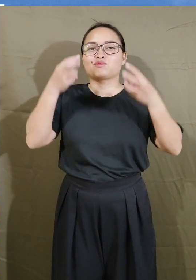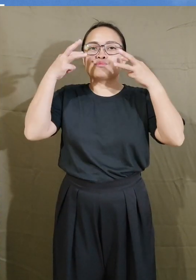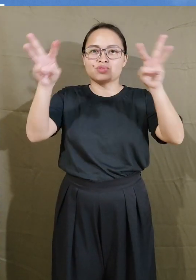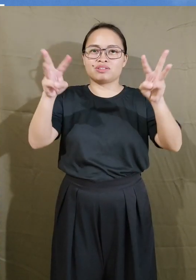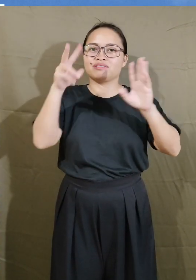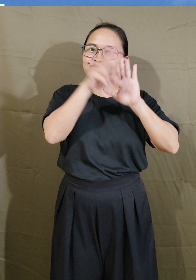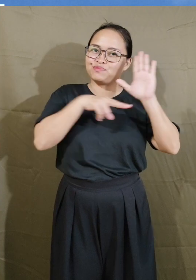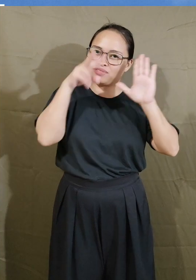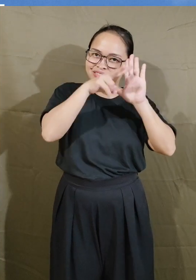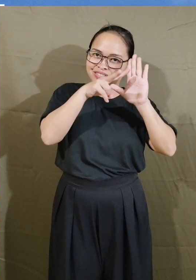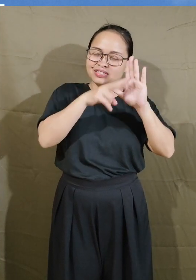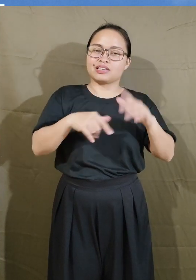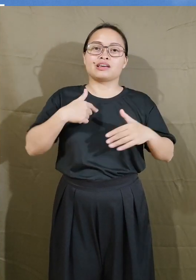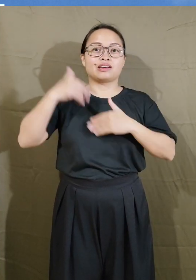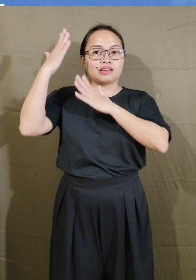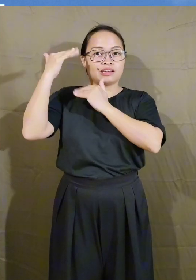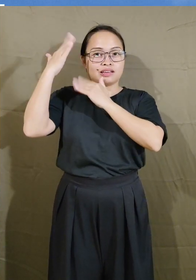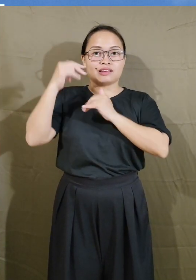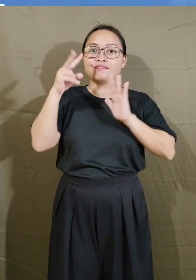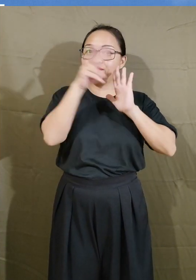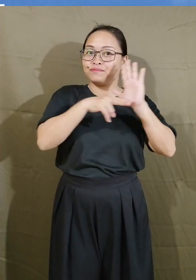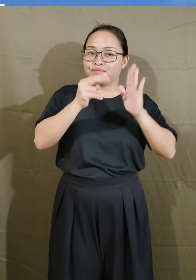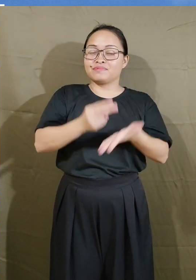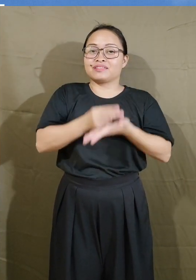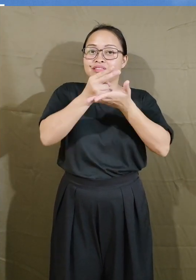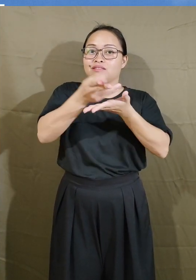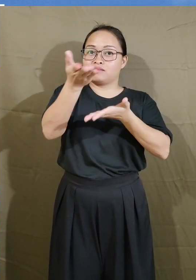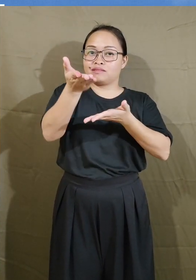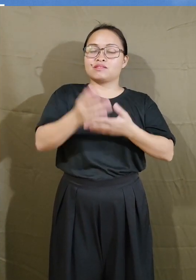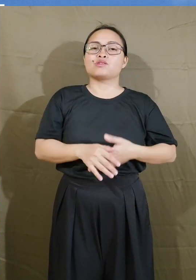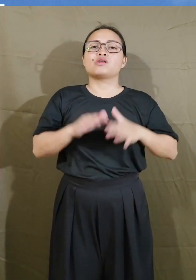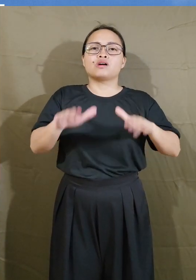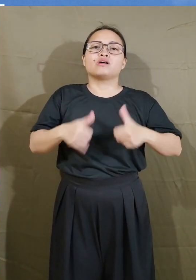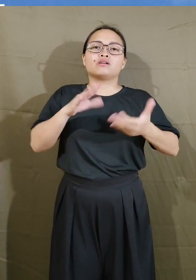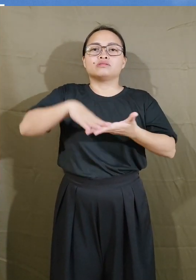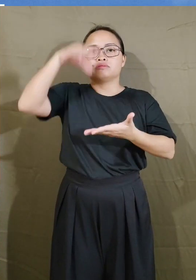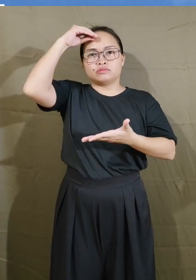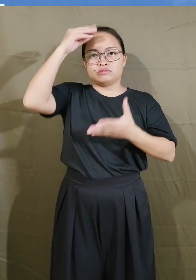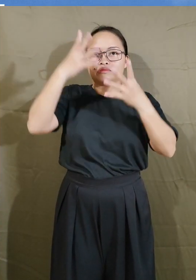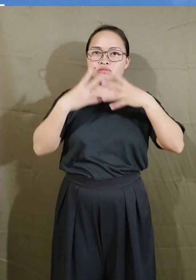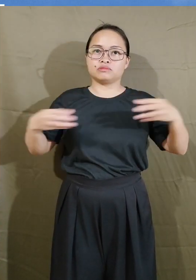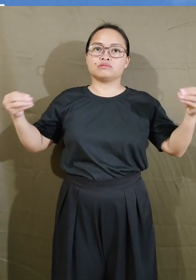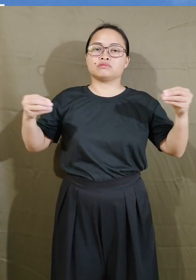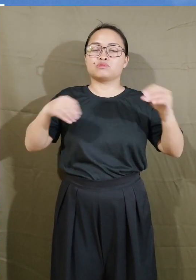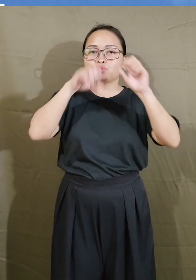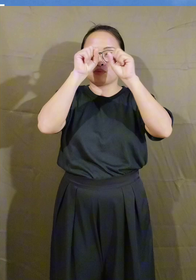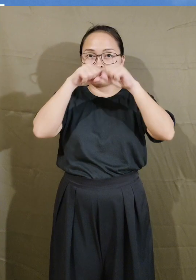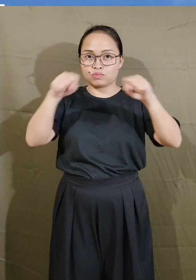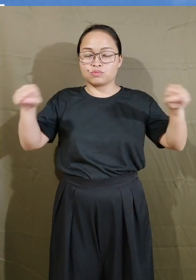Thank you for watching this video. I hope this video helped you in learning how to